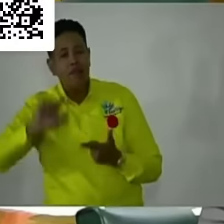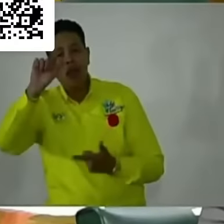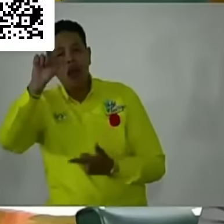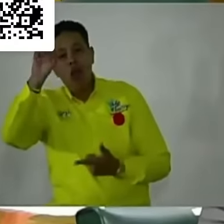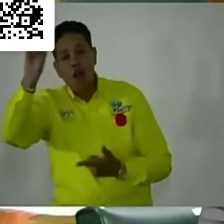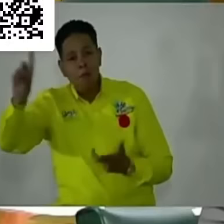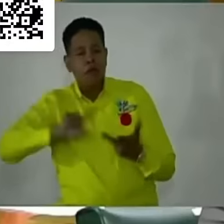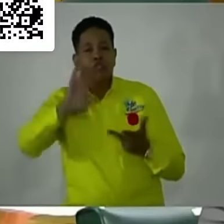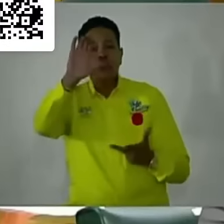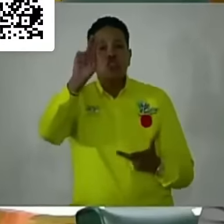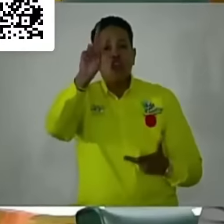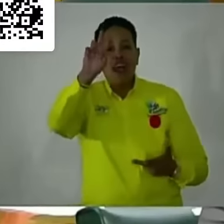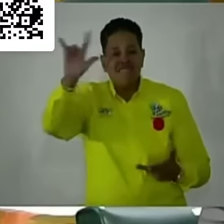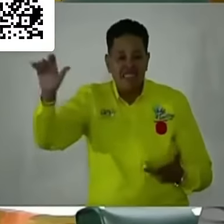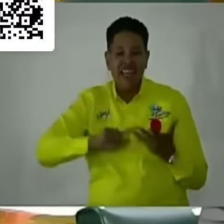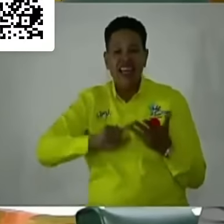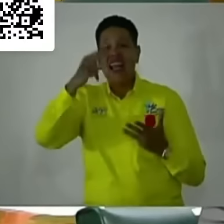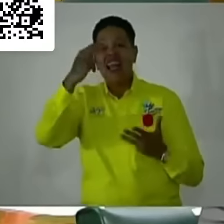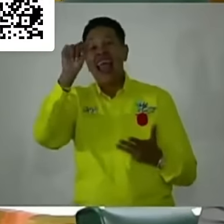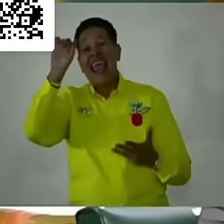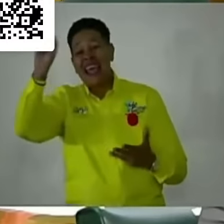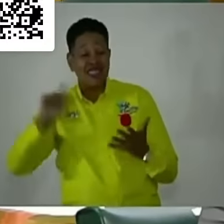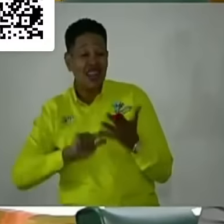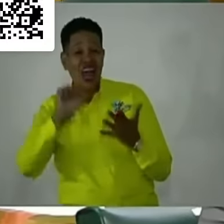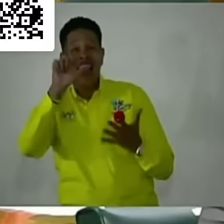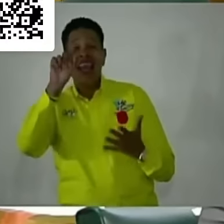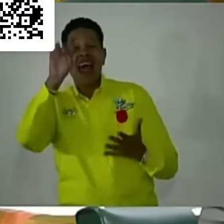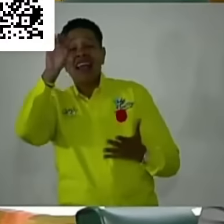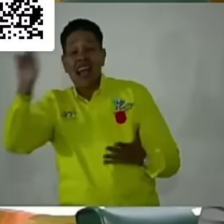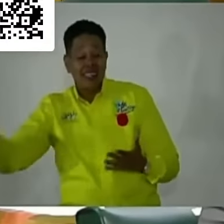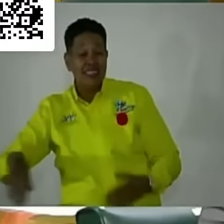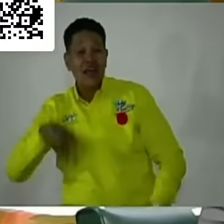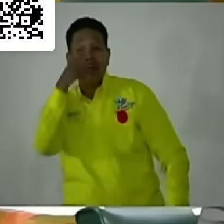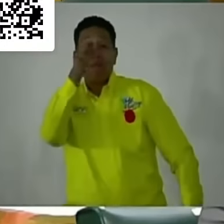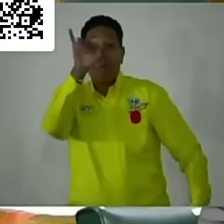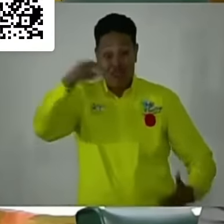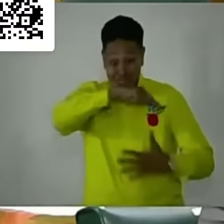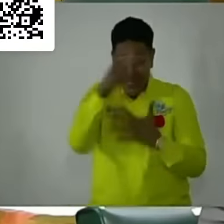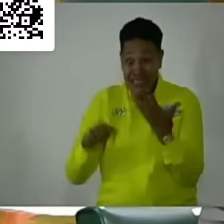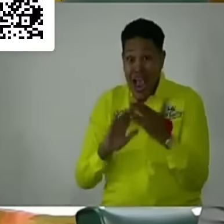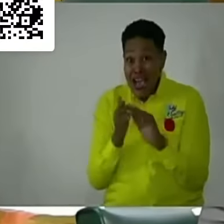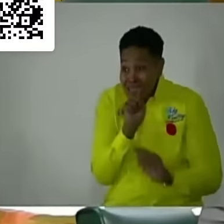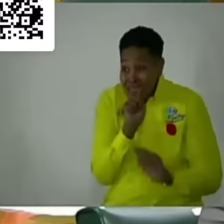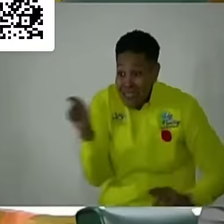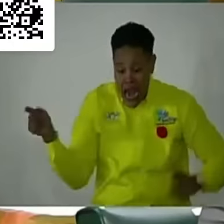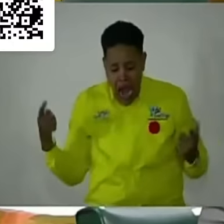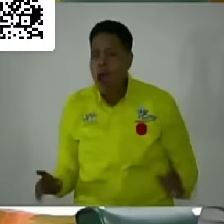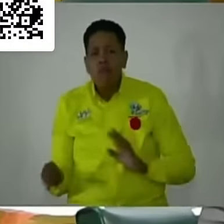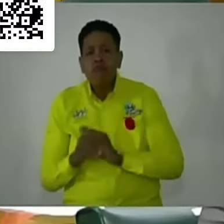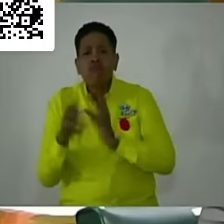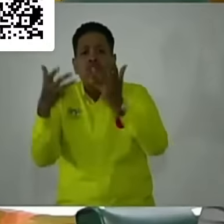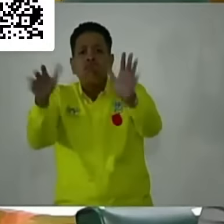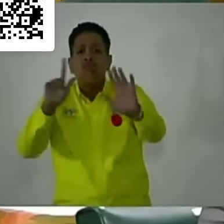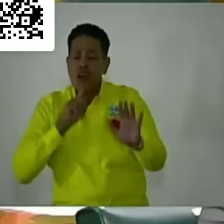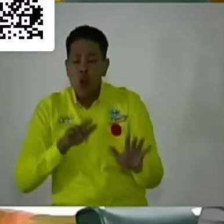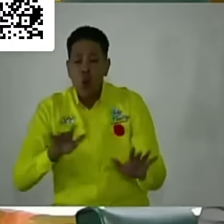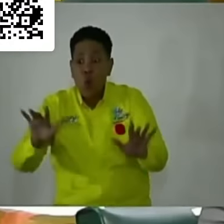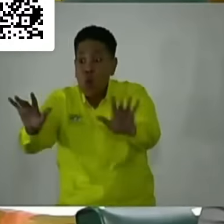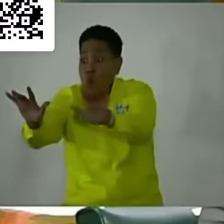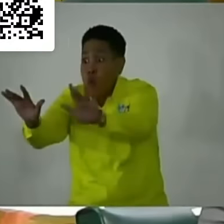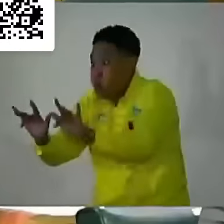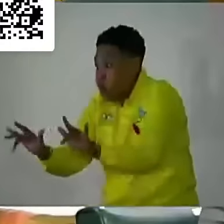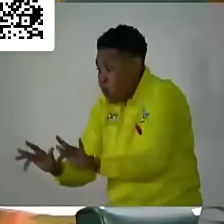Prattville, Asia, Perrins, Lancaster. Some of these areas have been mined out and